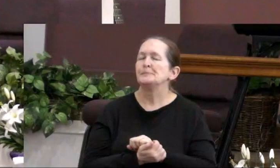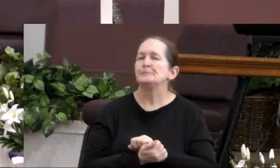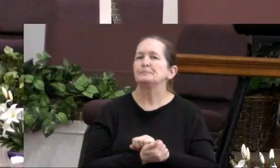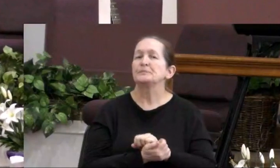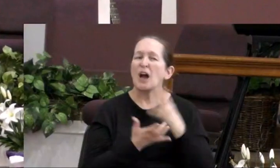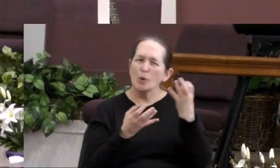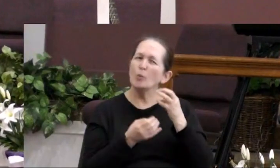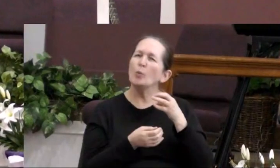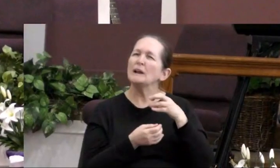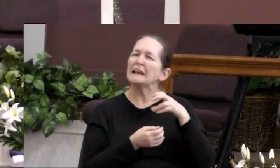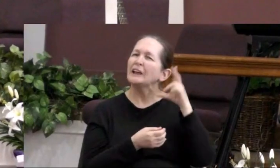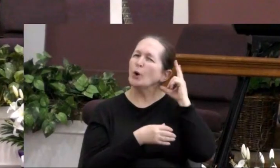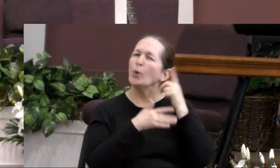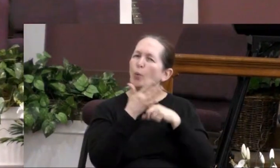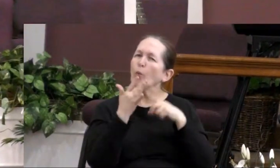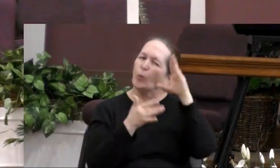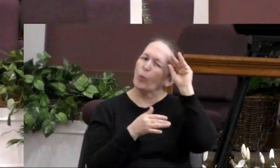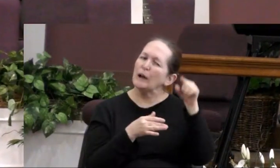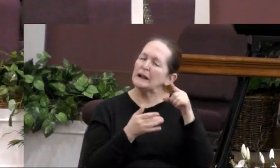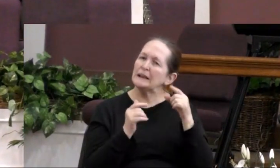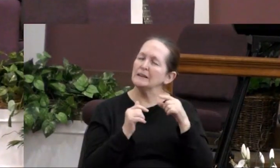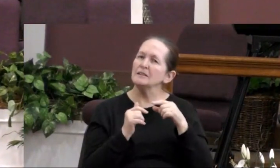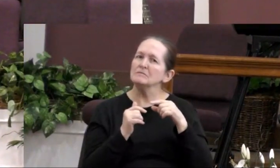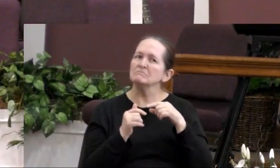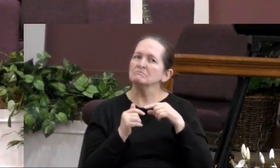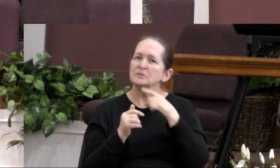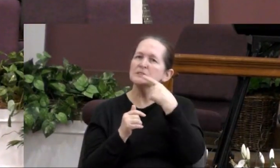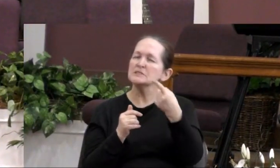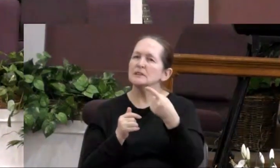I want to hear what he has to say."